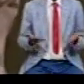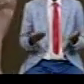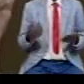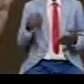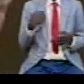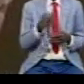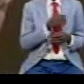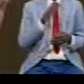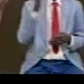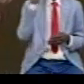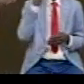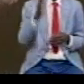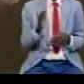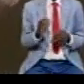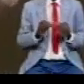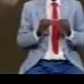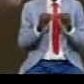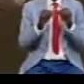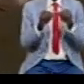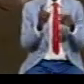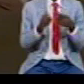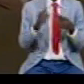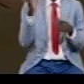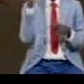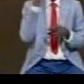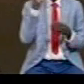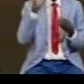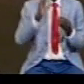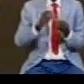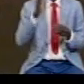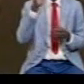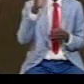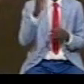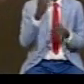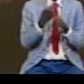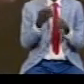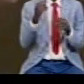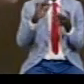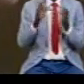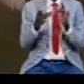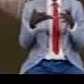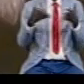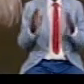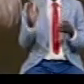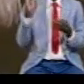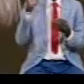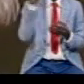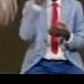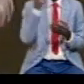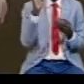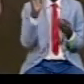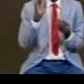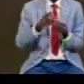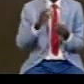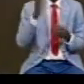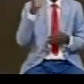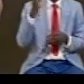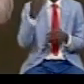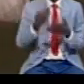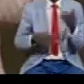to what God is still doing in different places online. Let's hear more of the testimonies, what God is